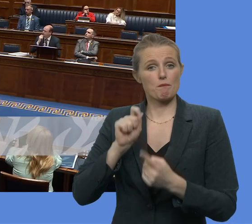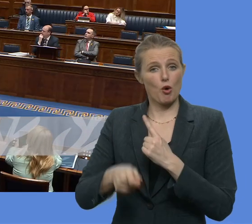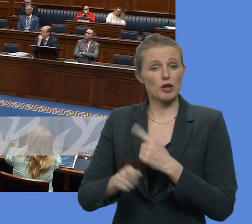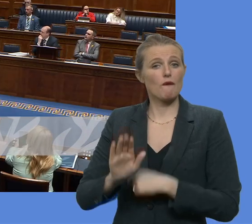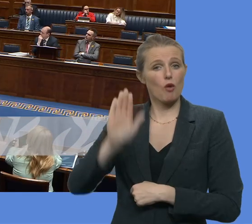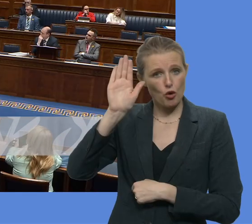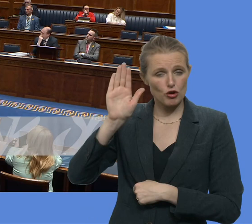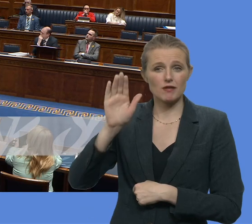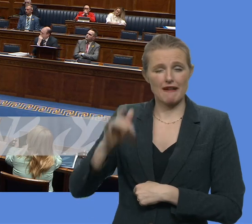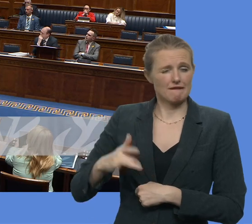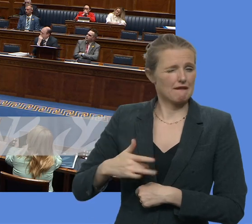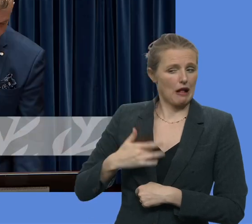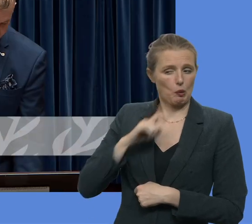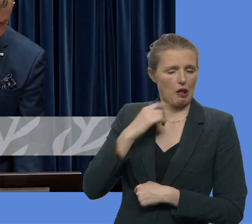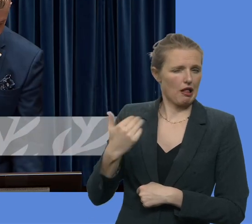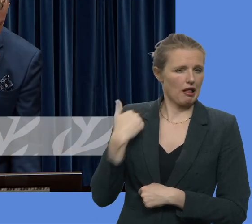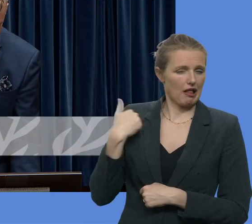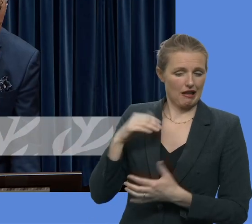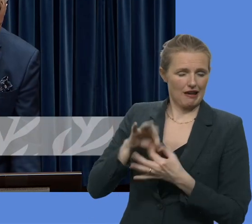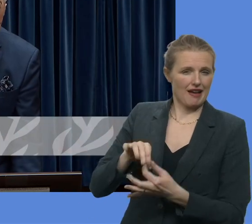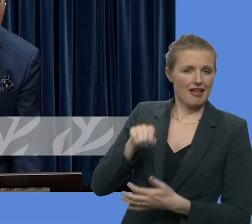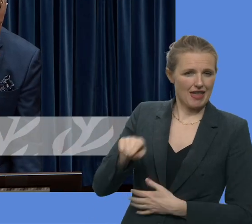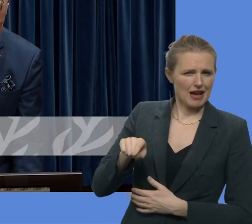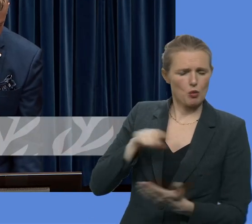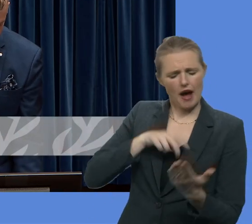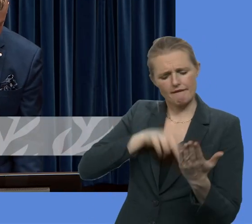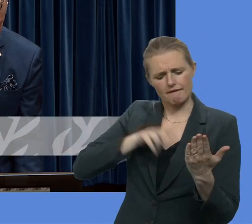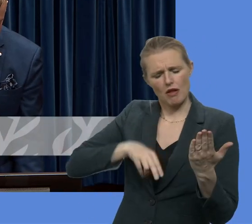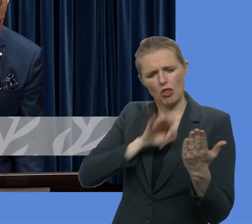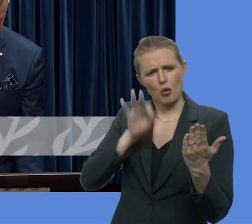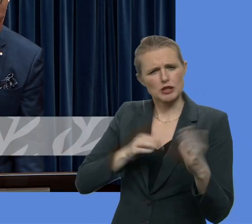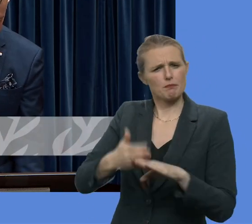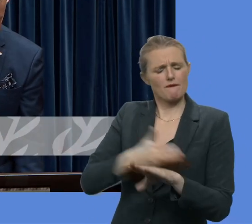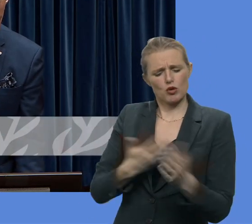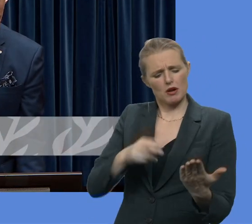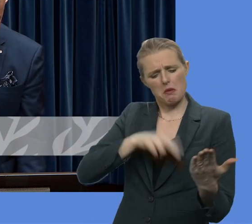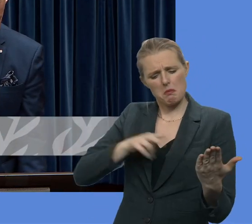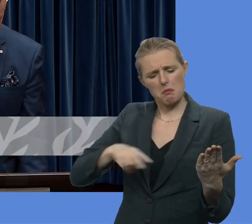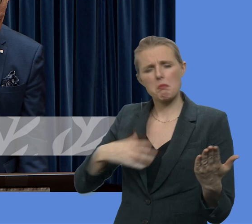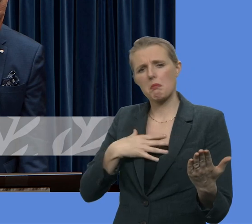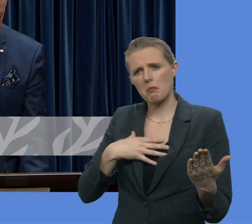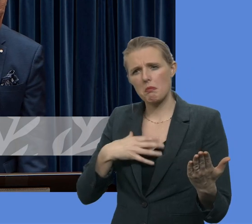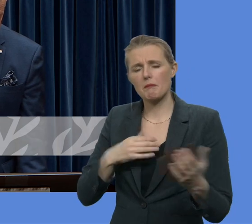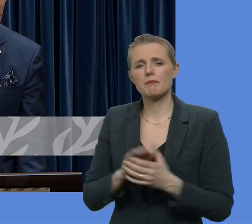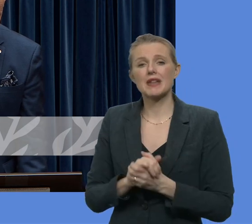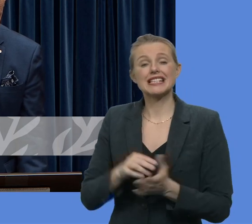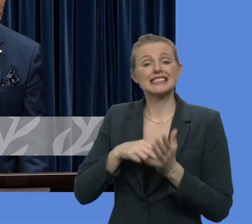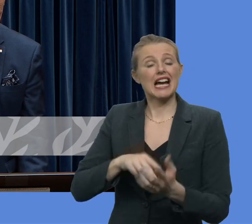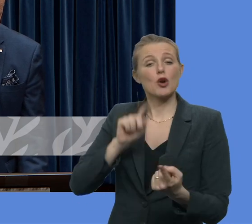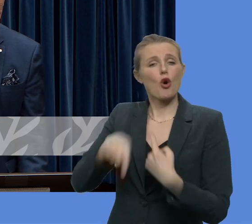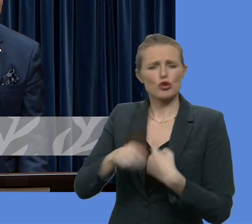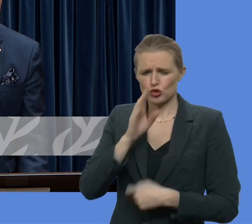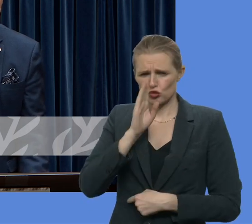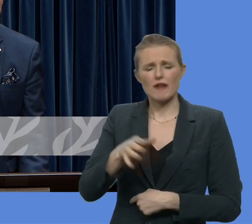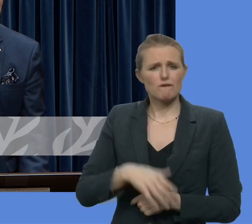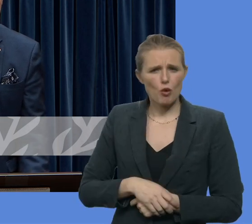anticipated there might be a question on this, having reviewed the questions before today's proceedings. Standing orders are pretty straightforward. They provide that a